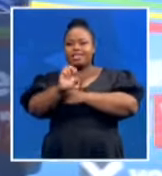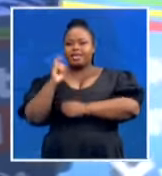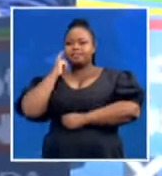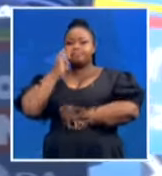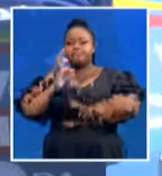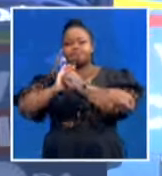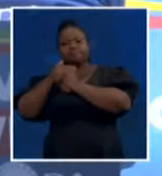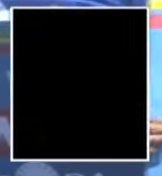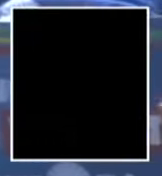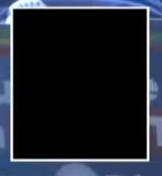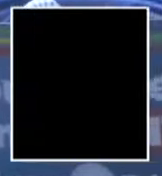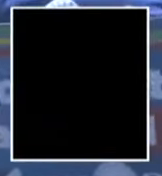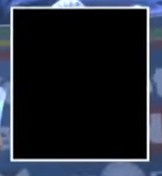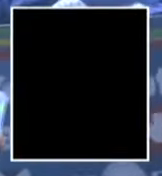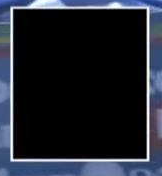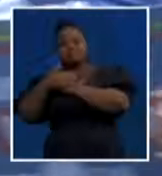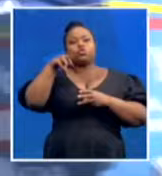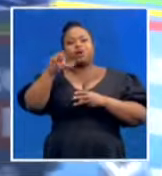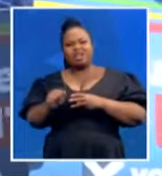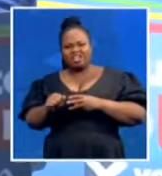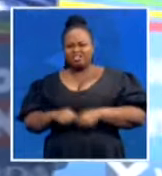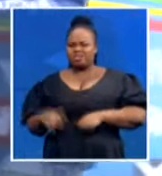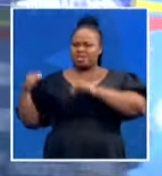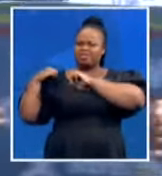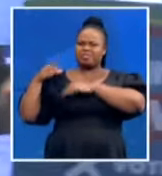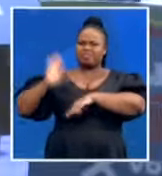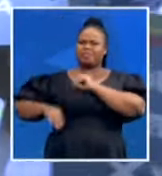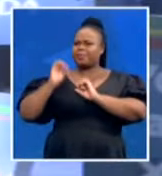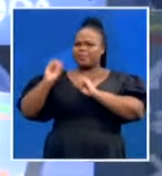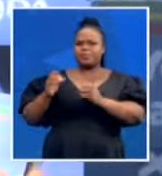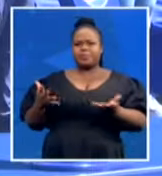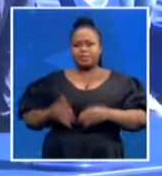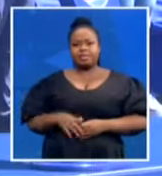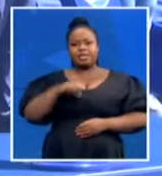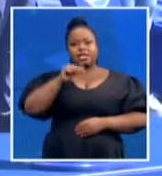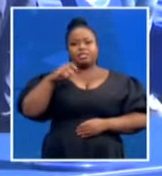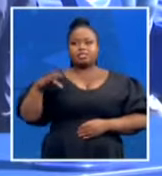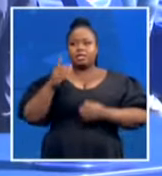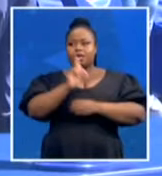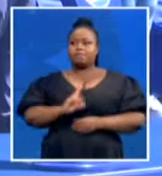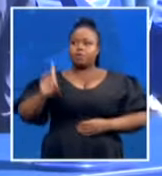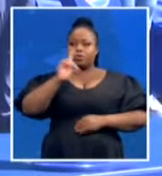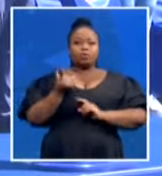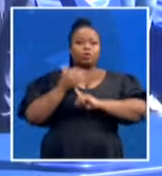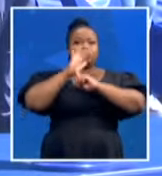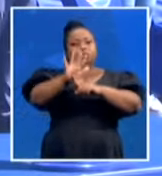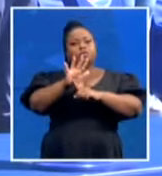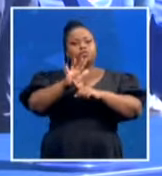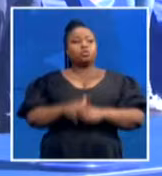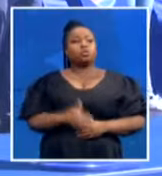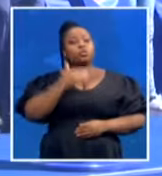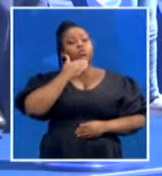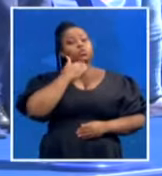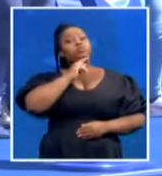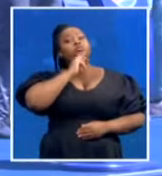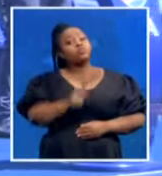from accountability. The ANC Democrats has shown us who they really are, and it is about time